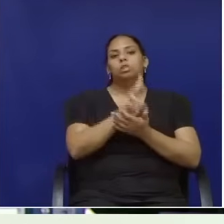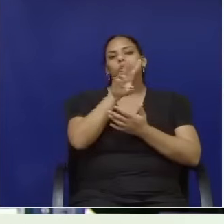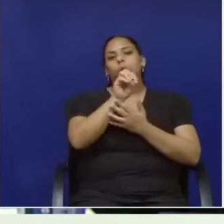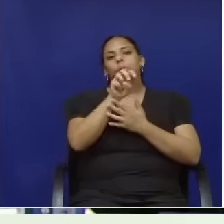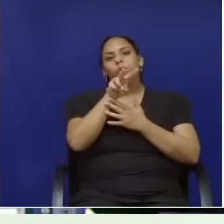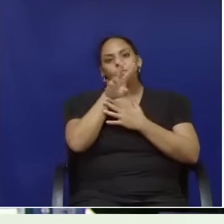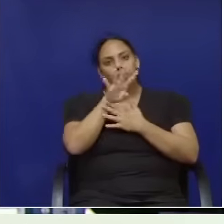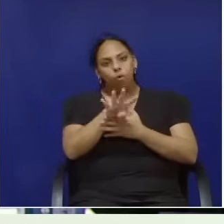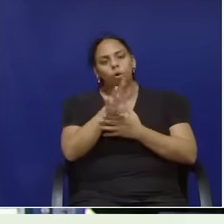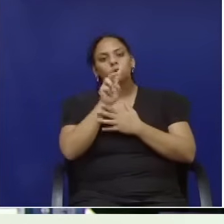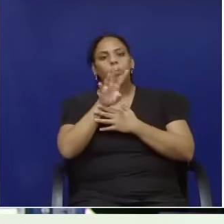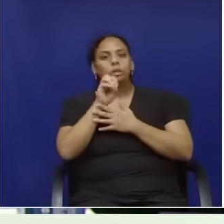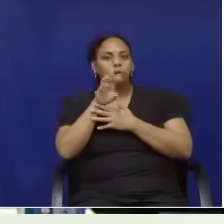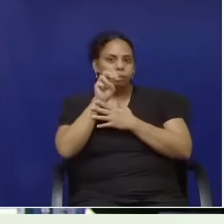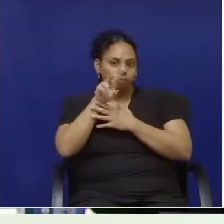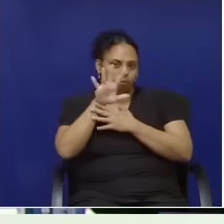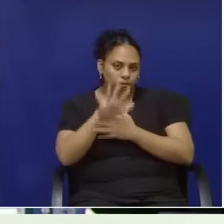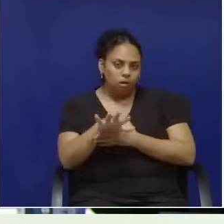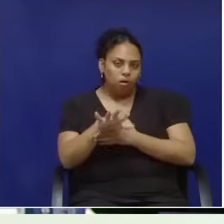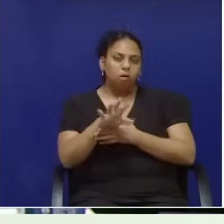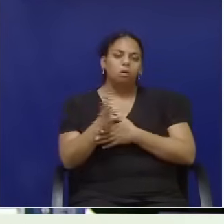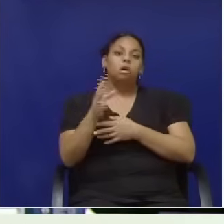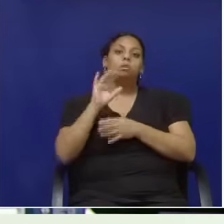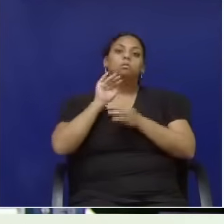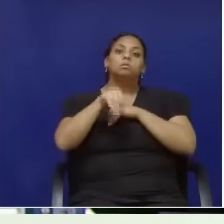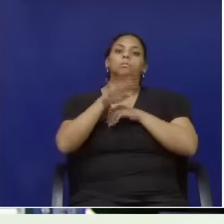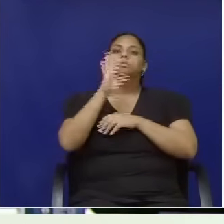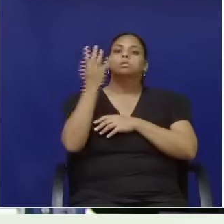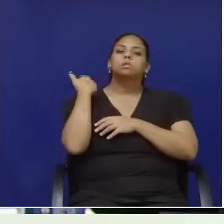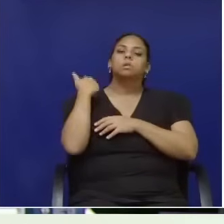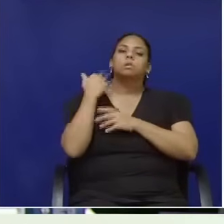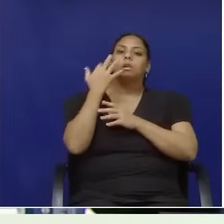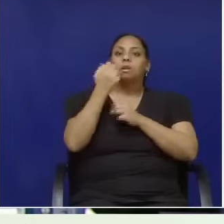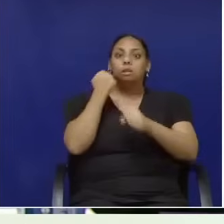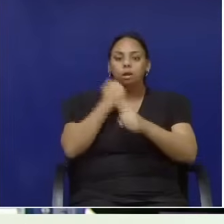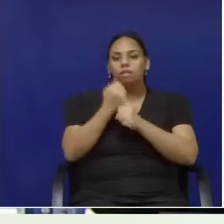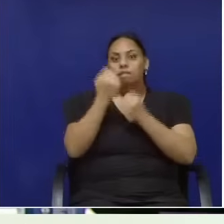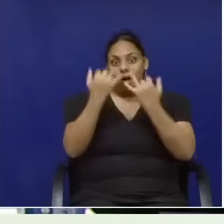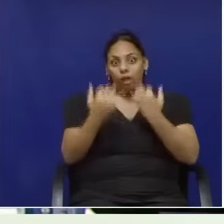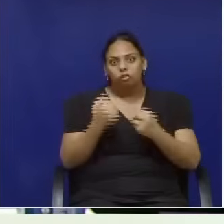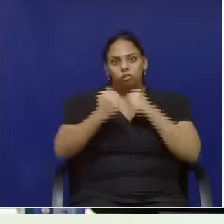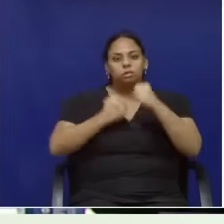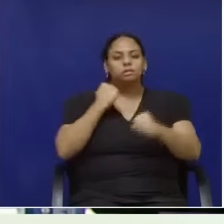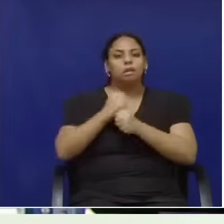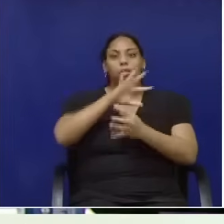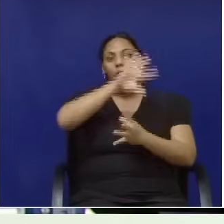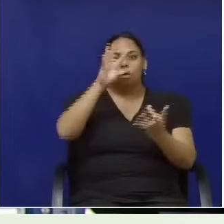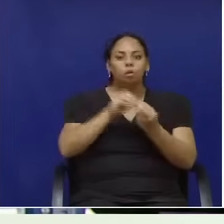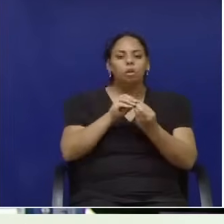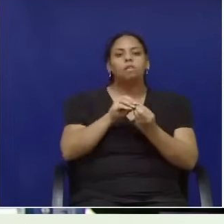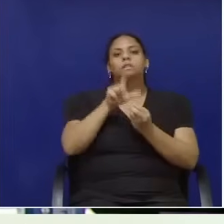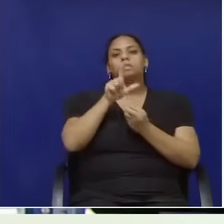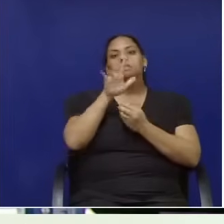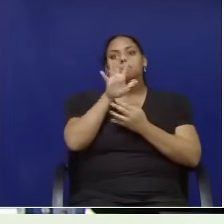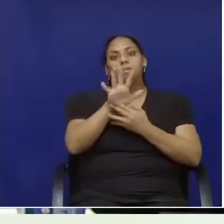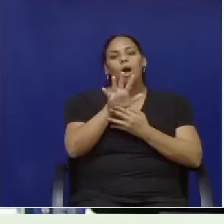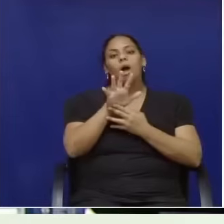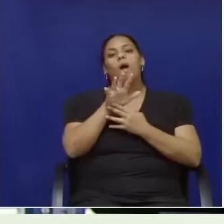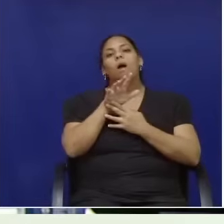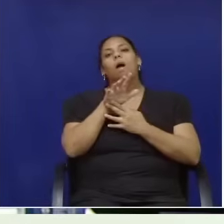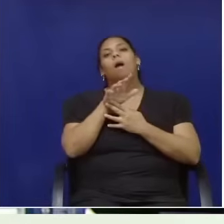24-25 financial year. Over the past 3 financial years, a total of 75 matters arising